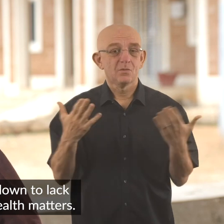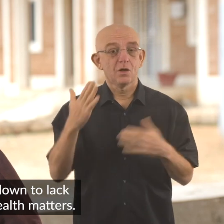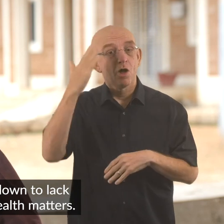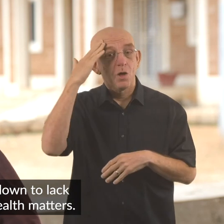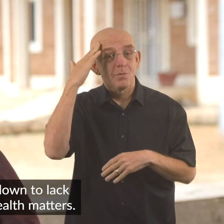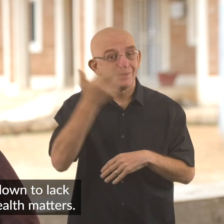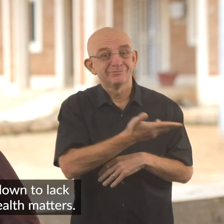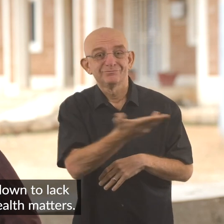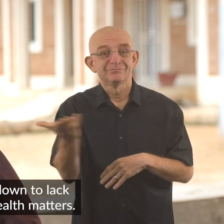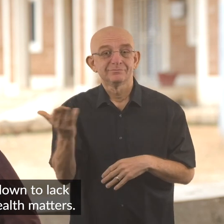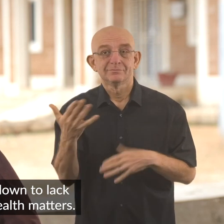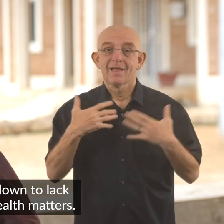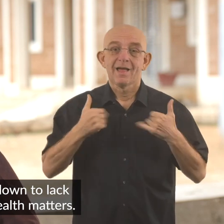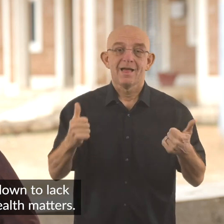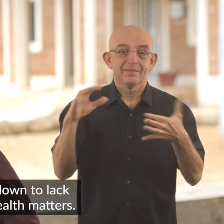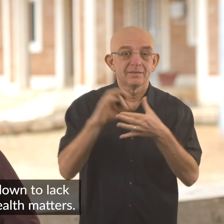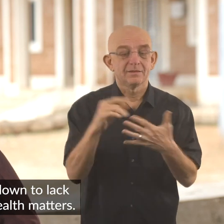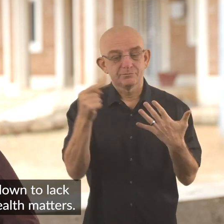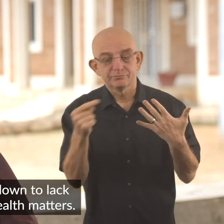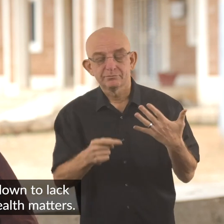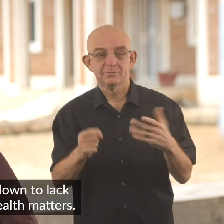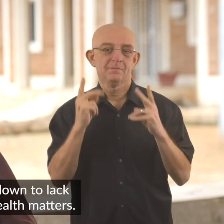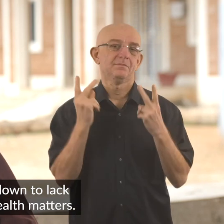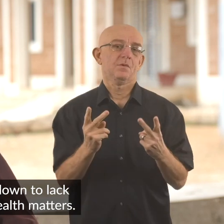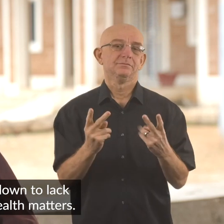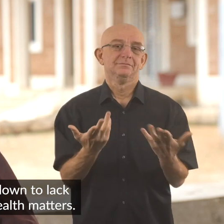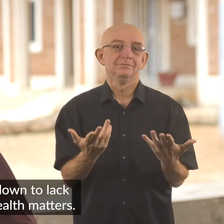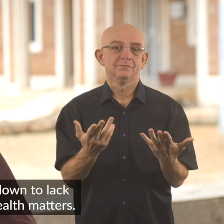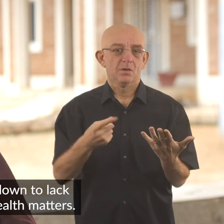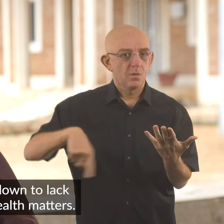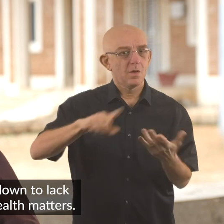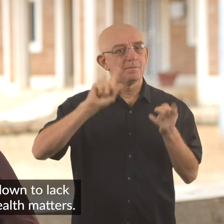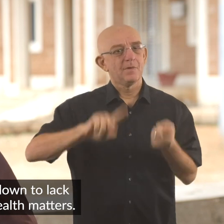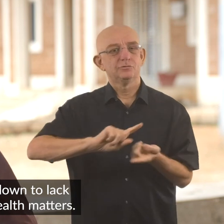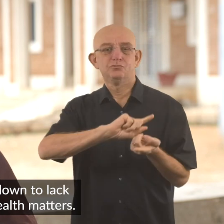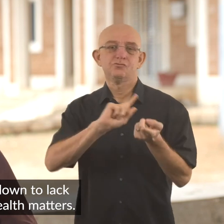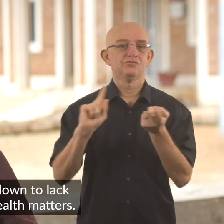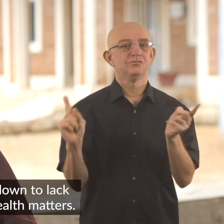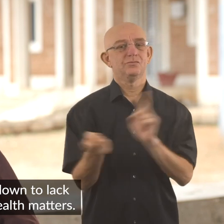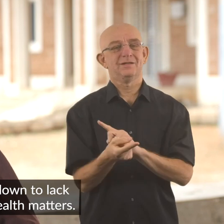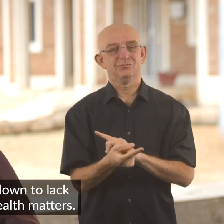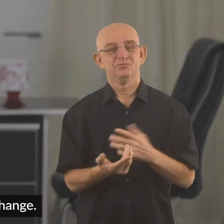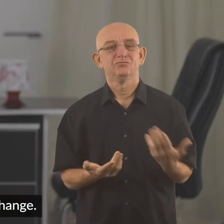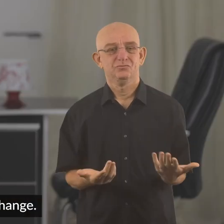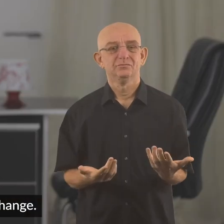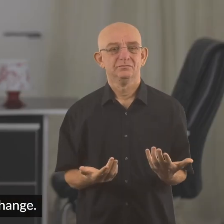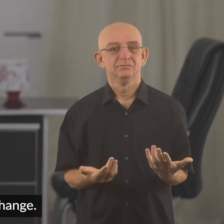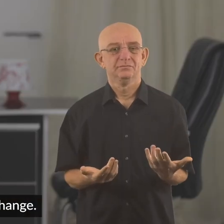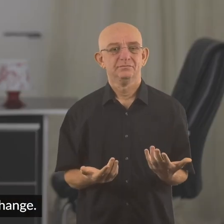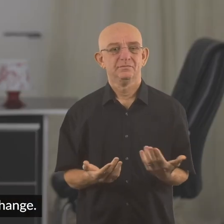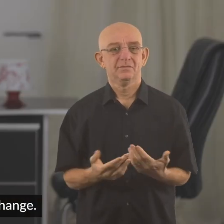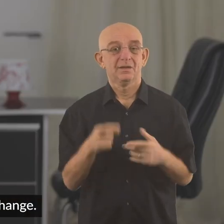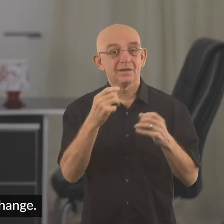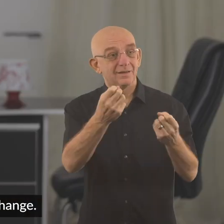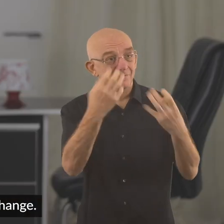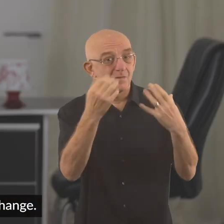The whole situation boils down to lack of awareness creation on health matters. It is time for